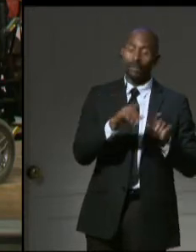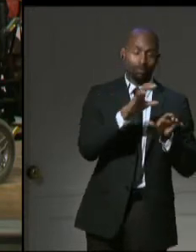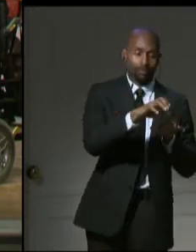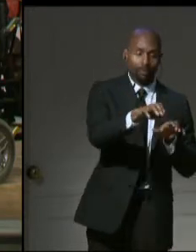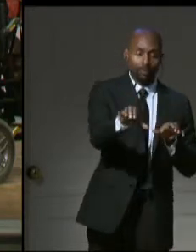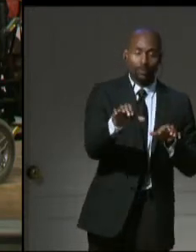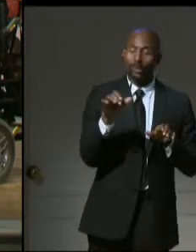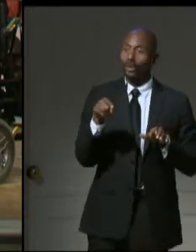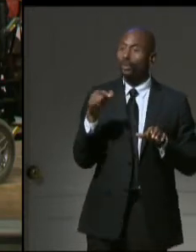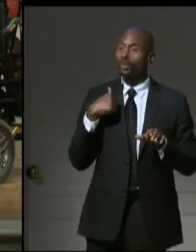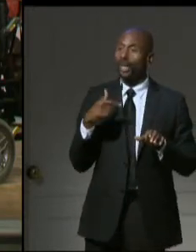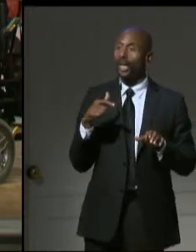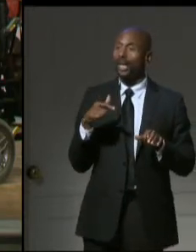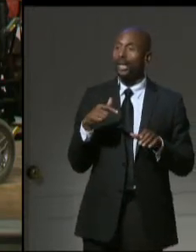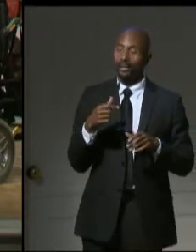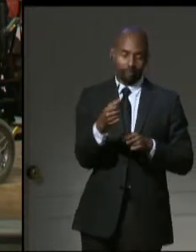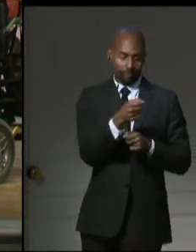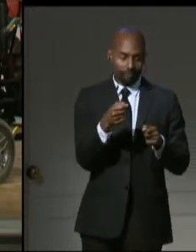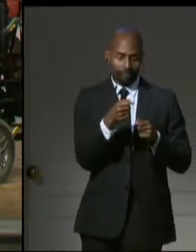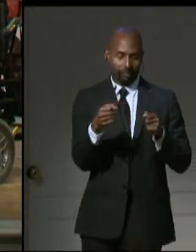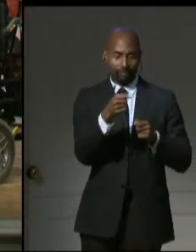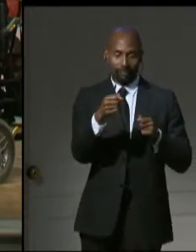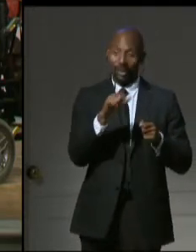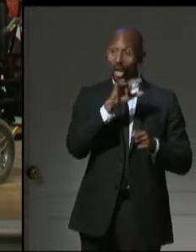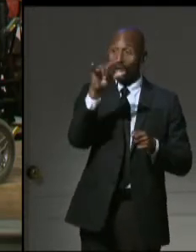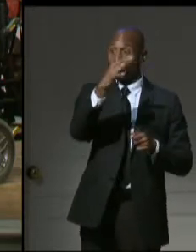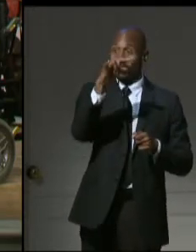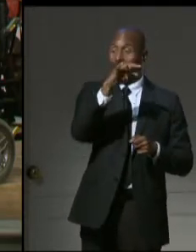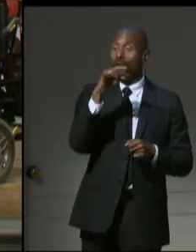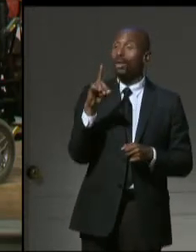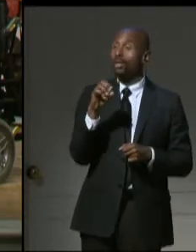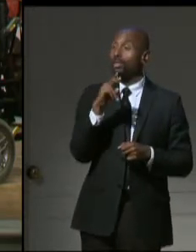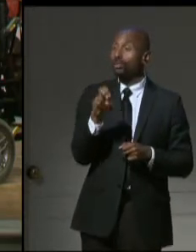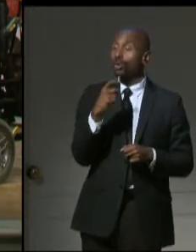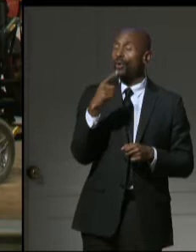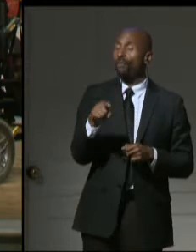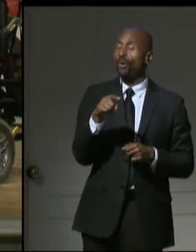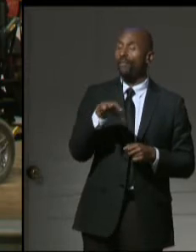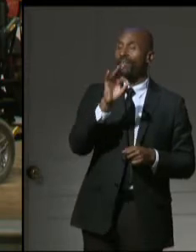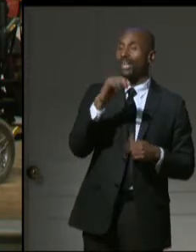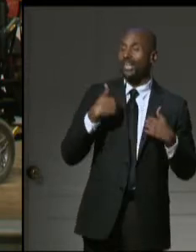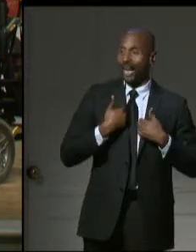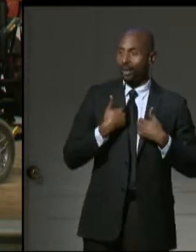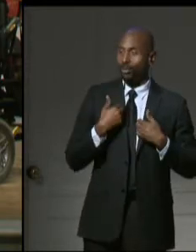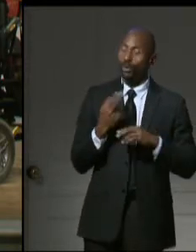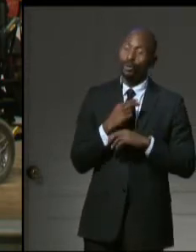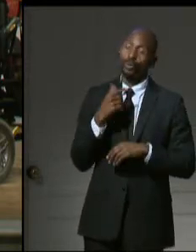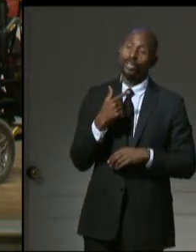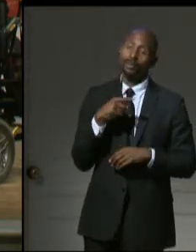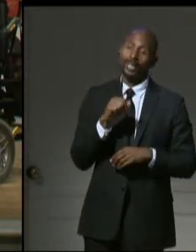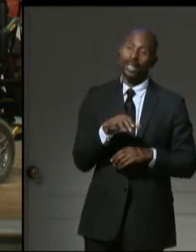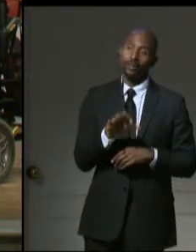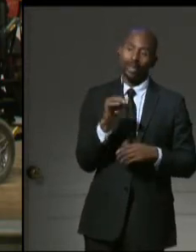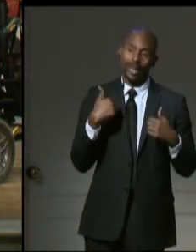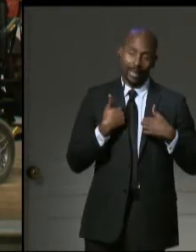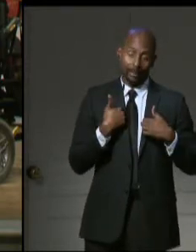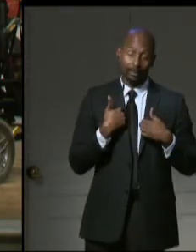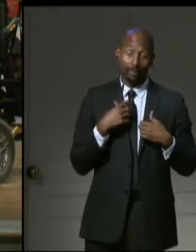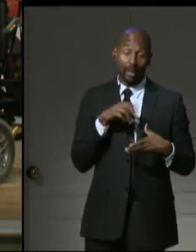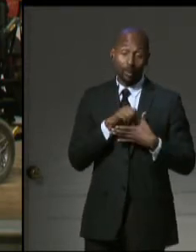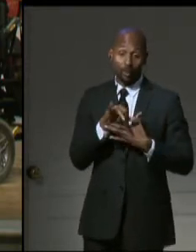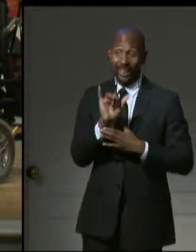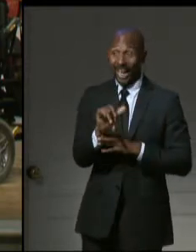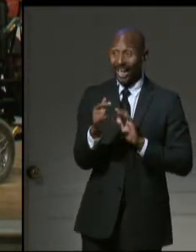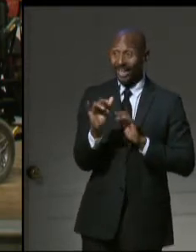drone around to locate animals, use GPS to locate animals. And as part of that same exhibit, just another part of sort of